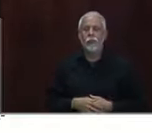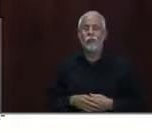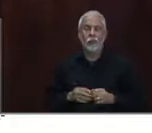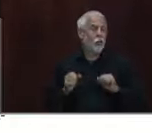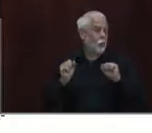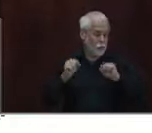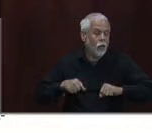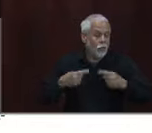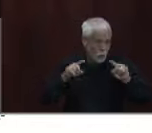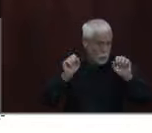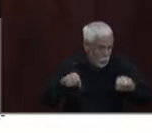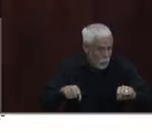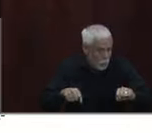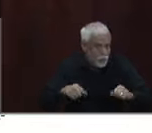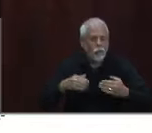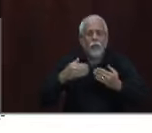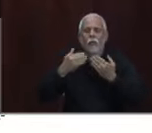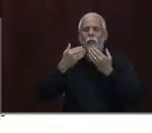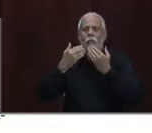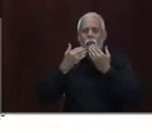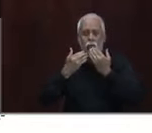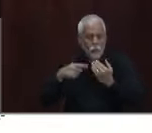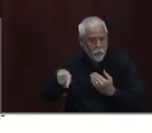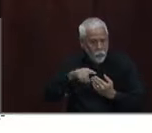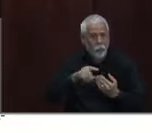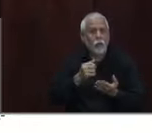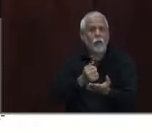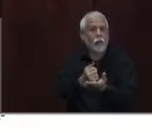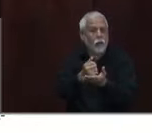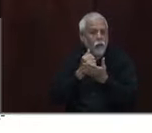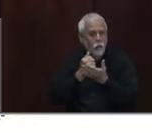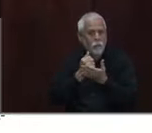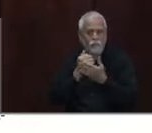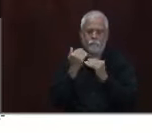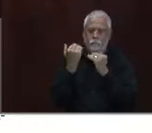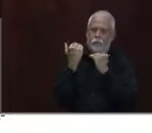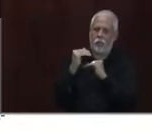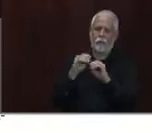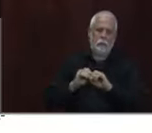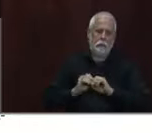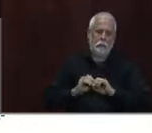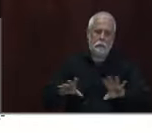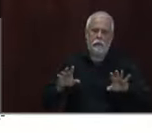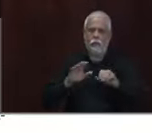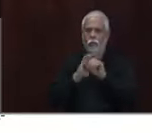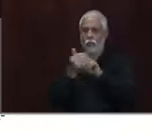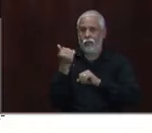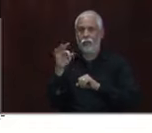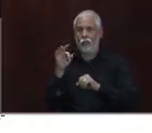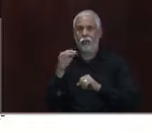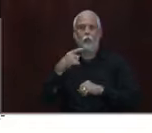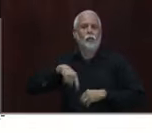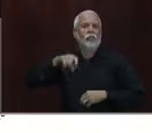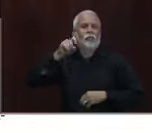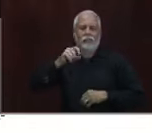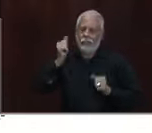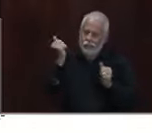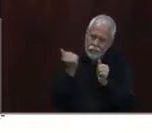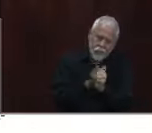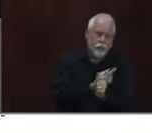we can do this. So thank you for helping us to stop the spread of COVID-19. We need